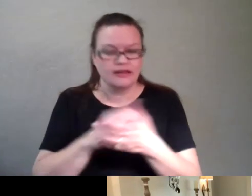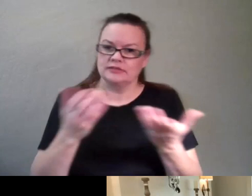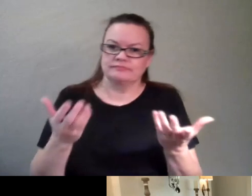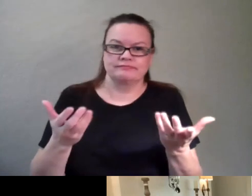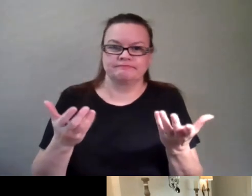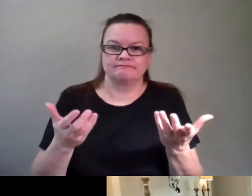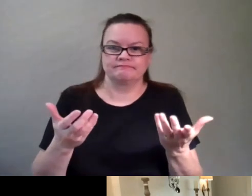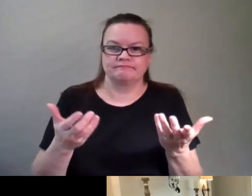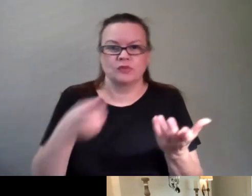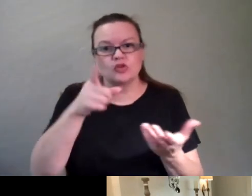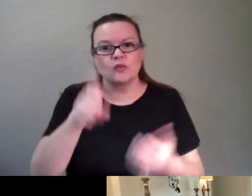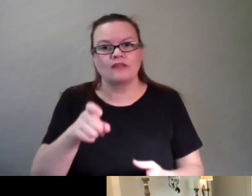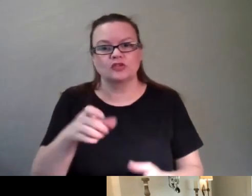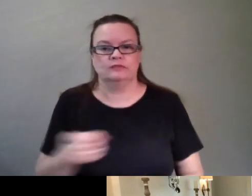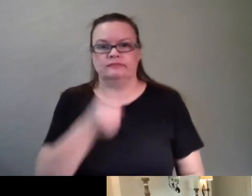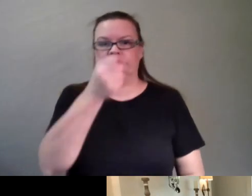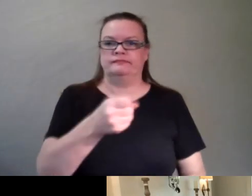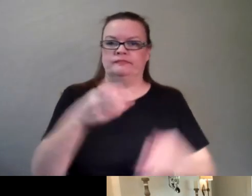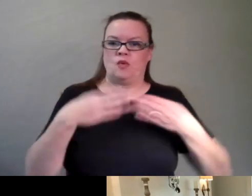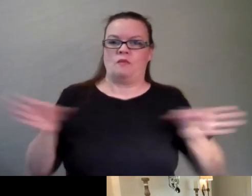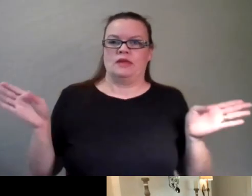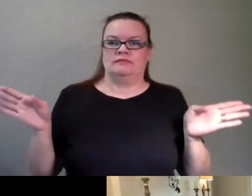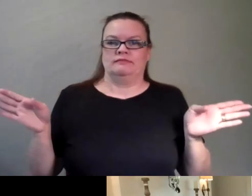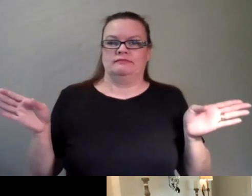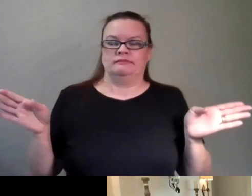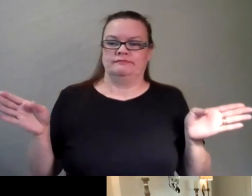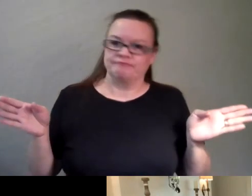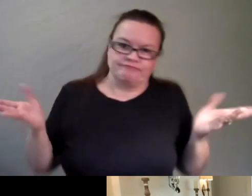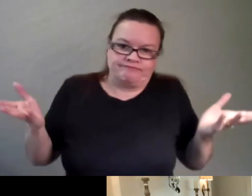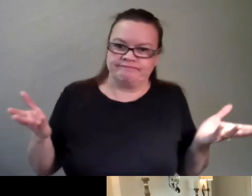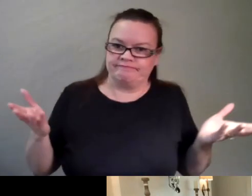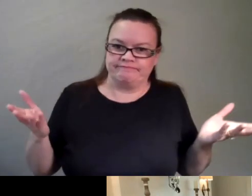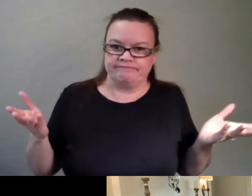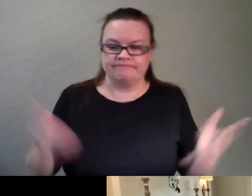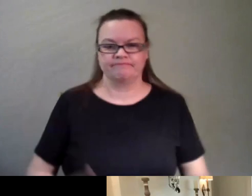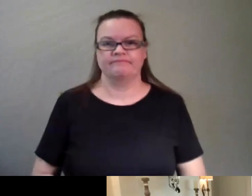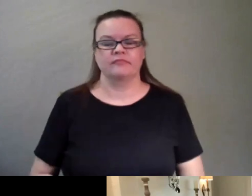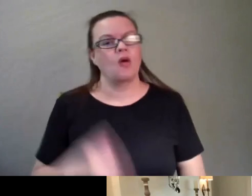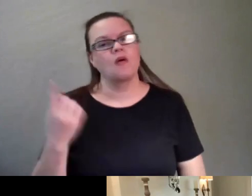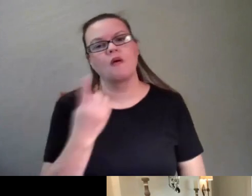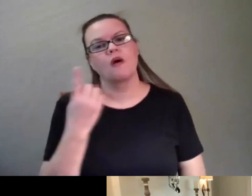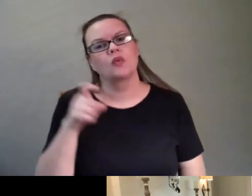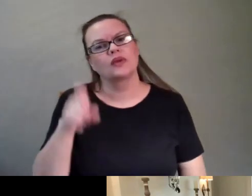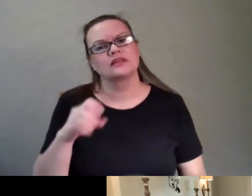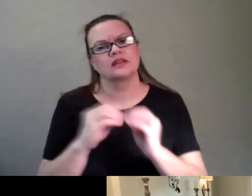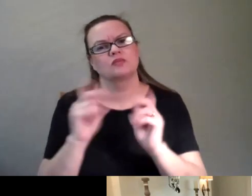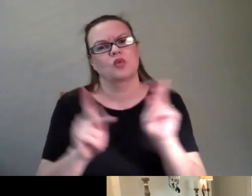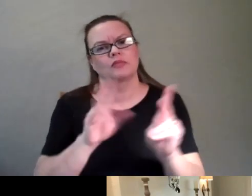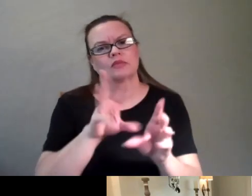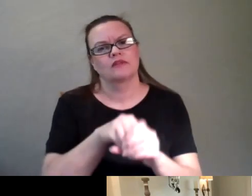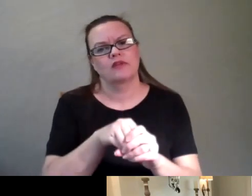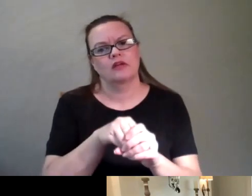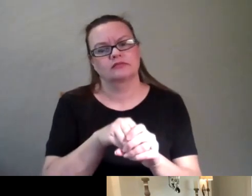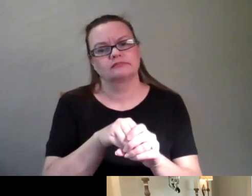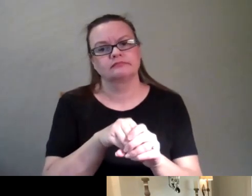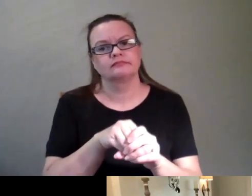there, much like you do as a candidate. And there's always a need for more and more people. One of